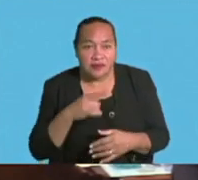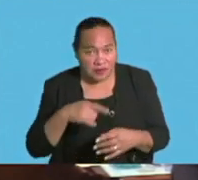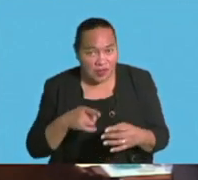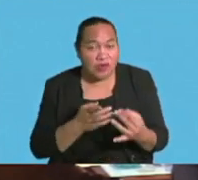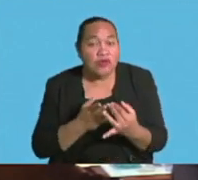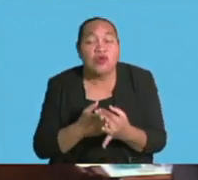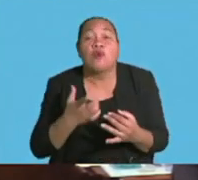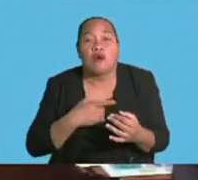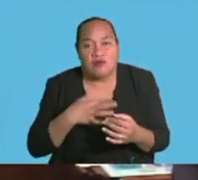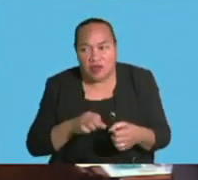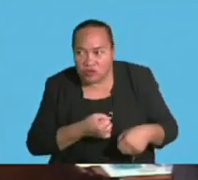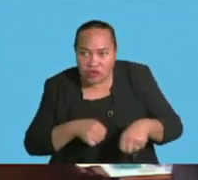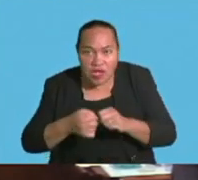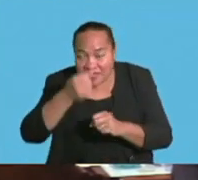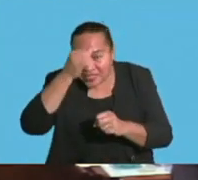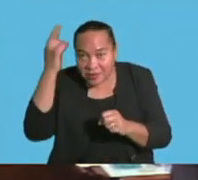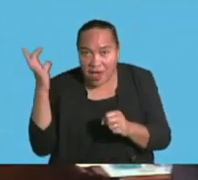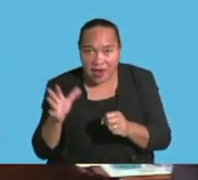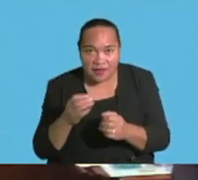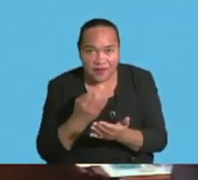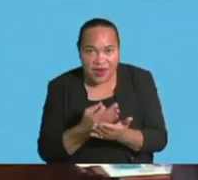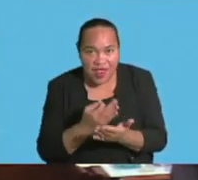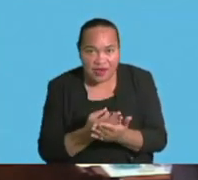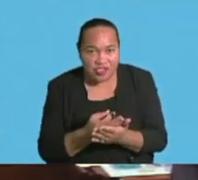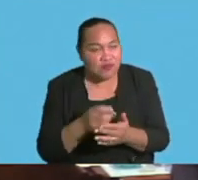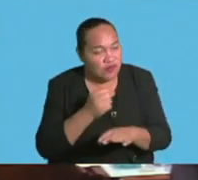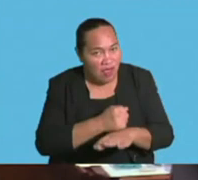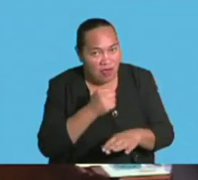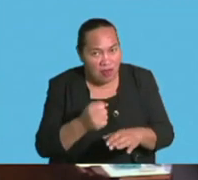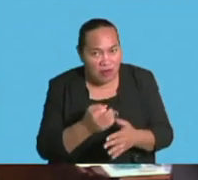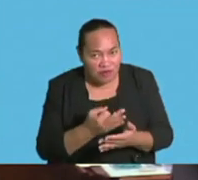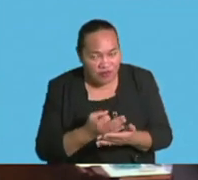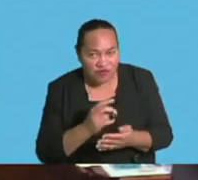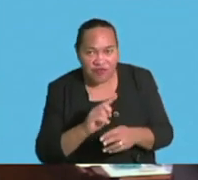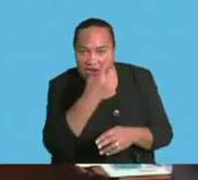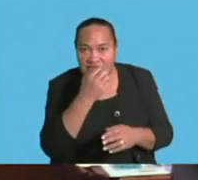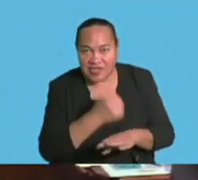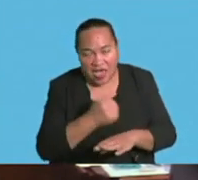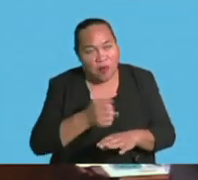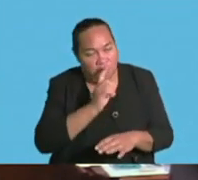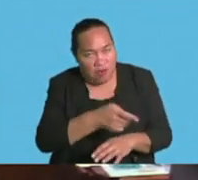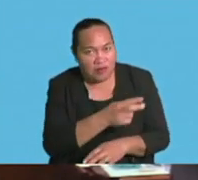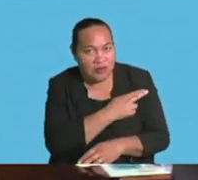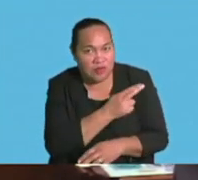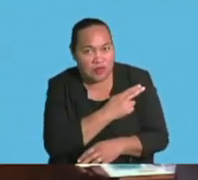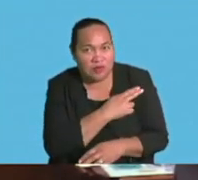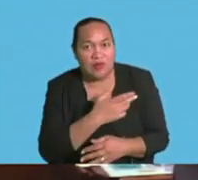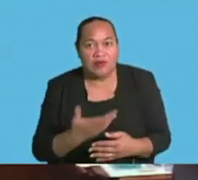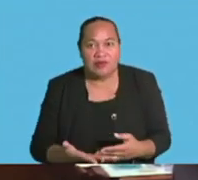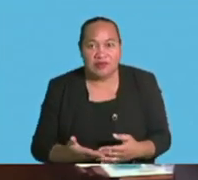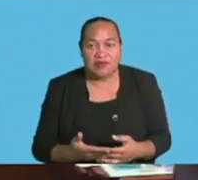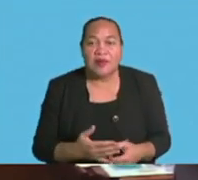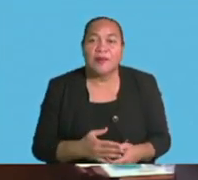the strategic and smart financial positioning that only the Fiji First government could have done. In